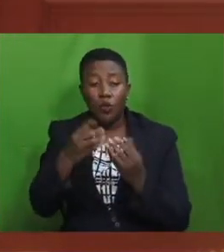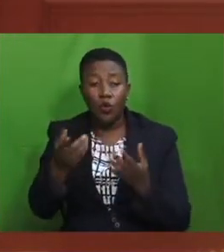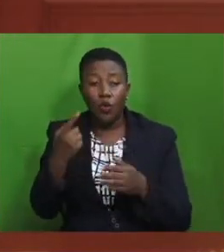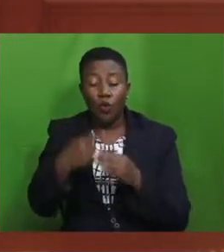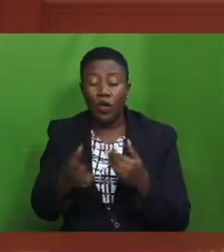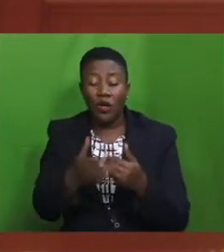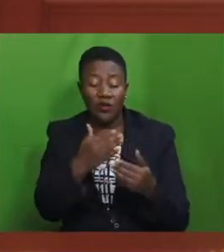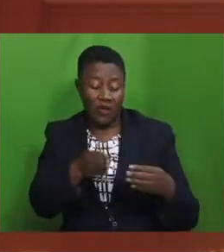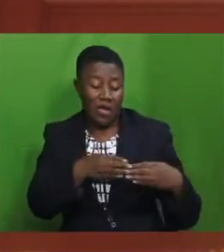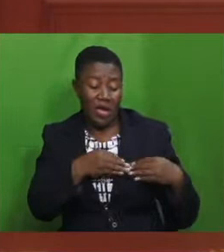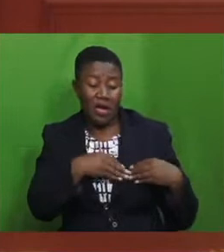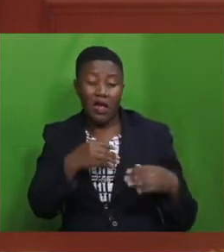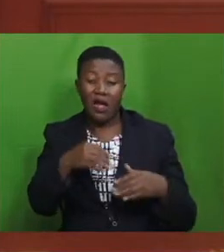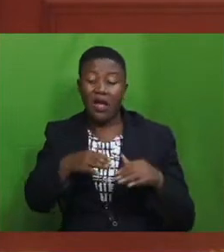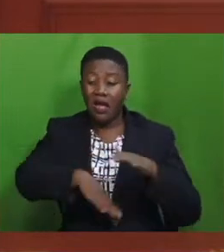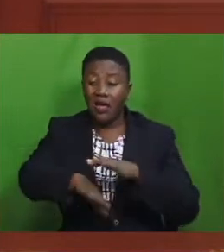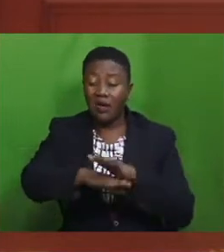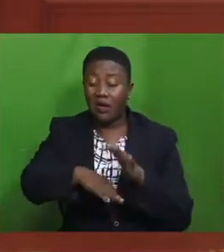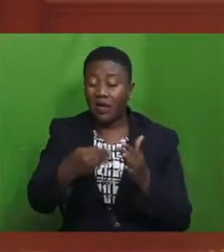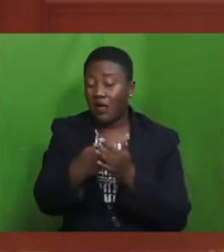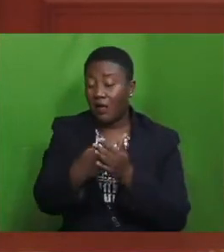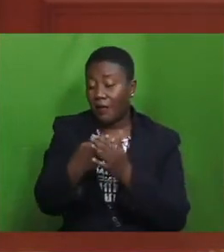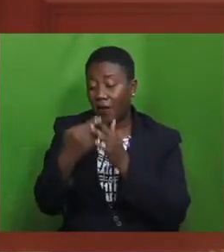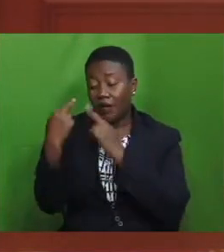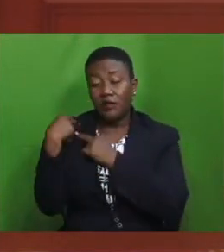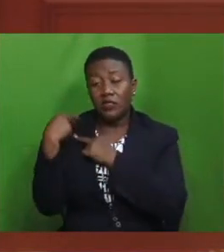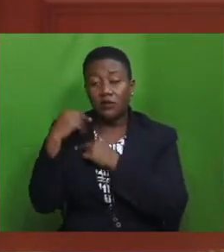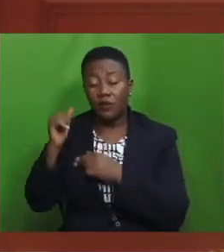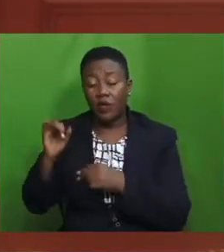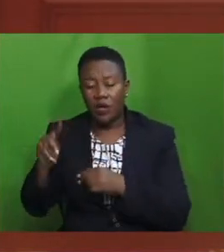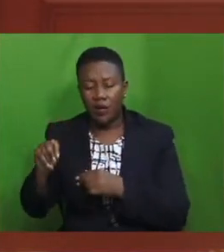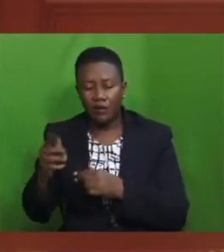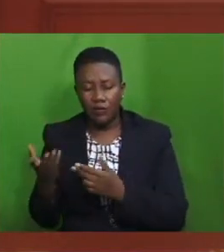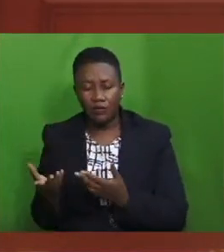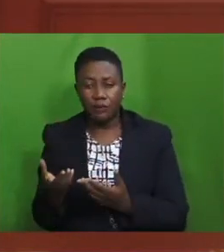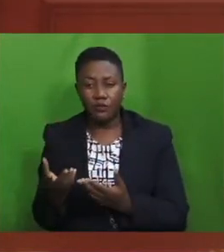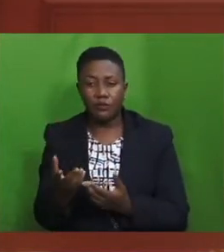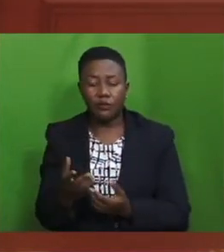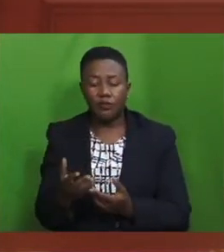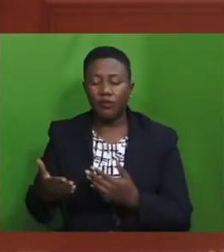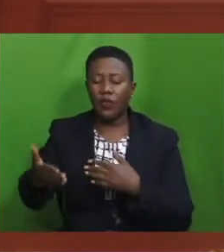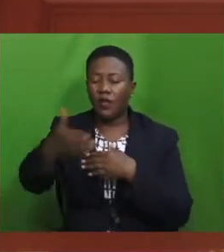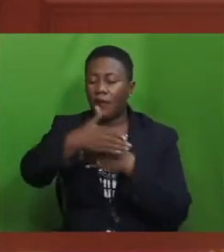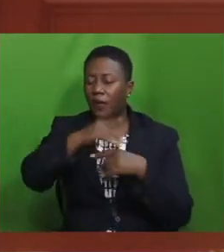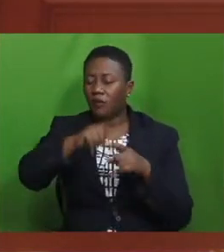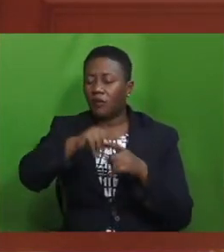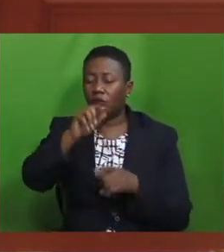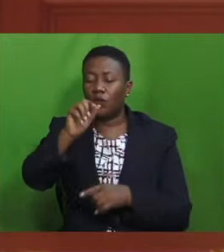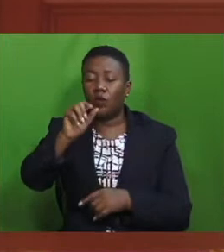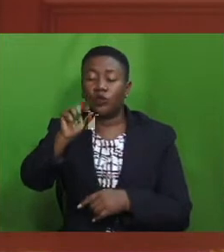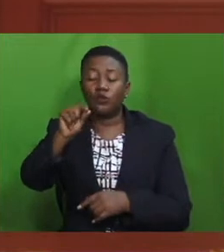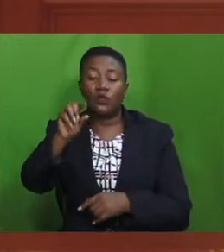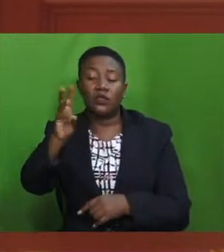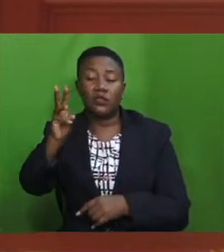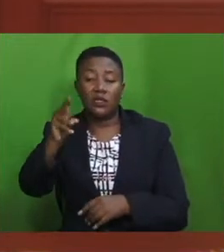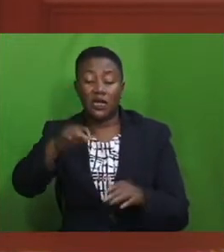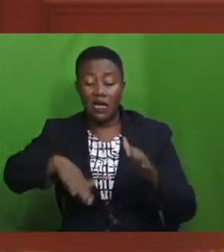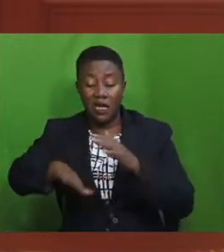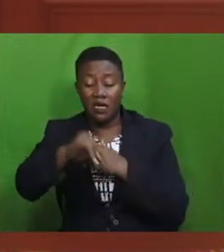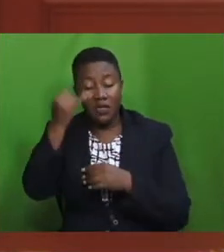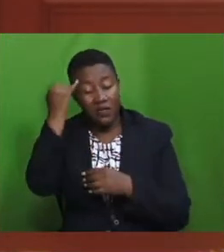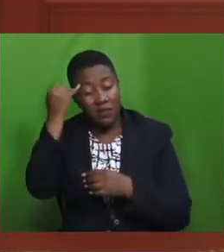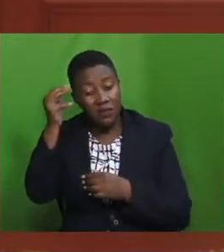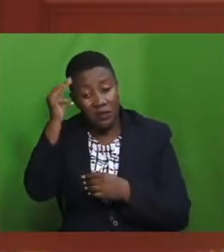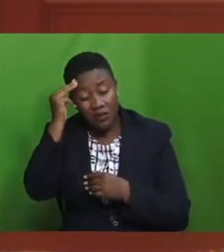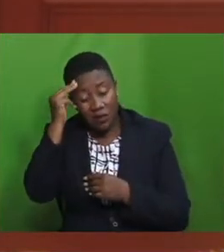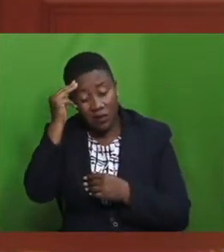Fiscal Responsibility Act. Go back to 2020, go back to 2016 under NDC and John Dramani Mahama, it